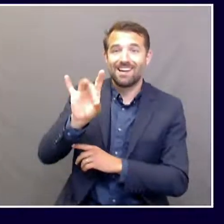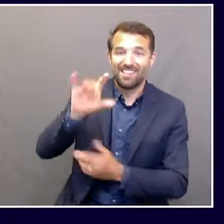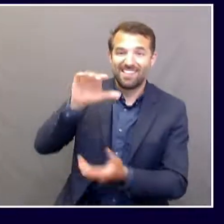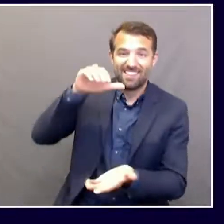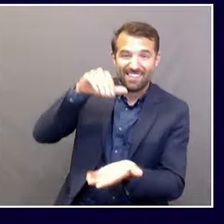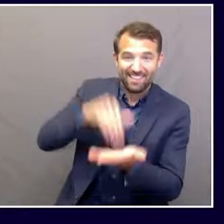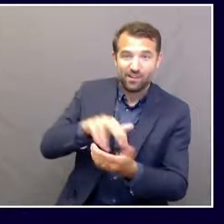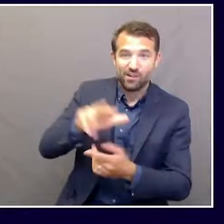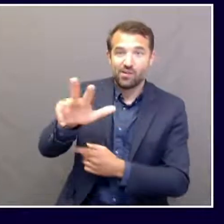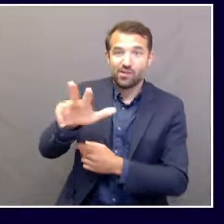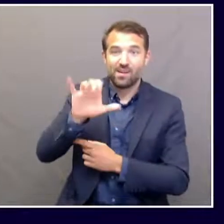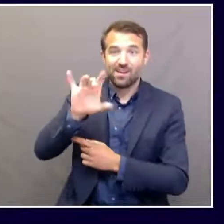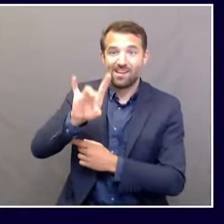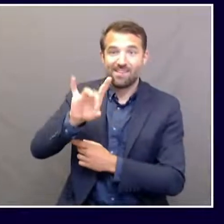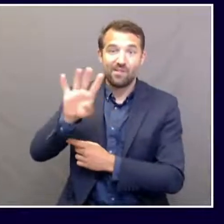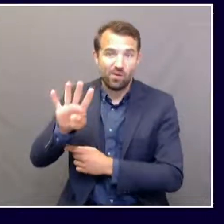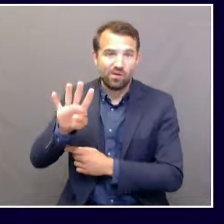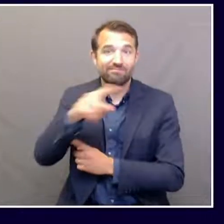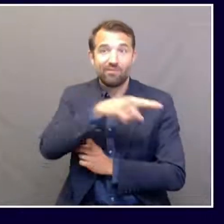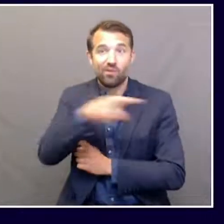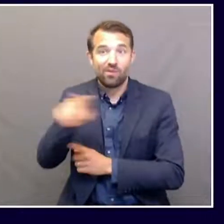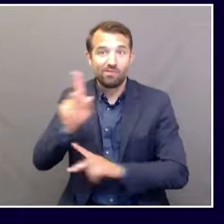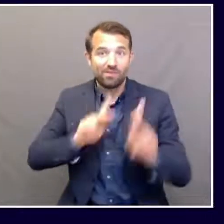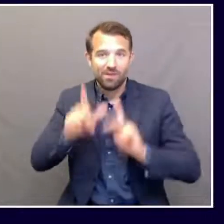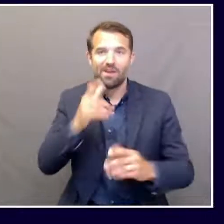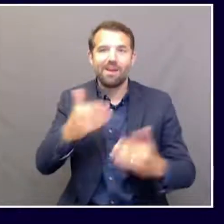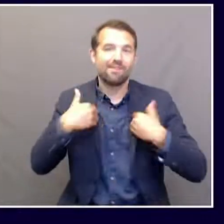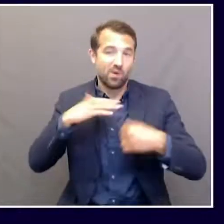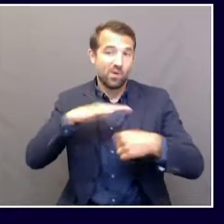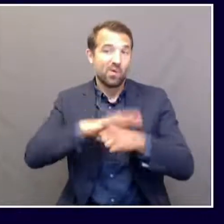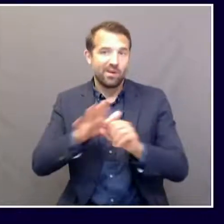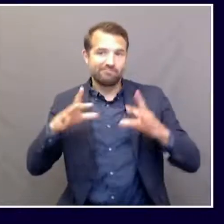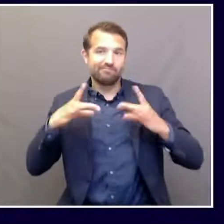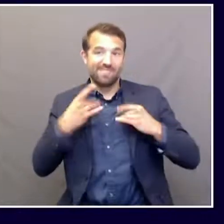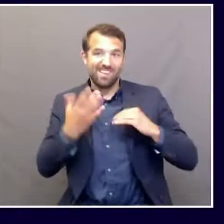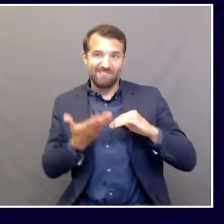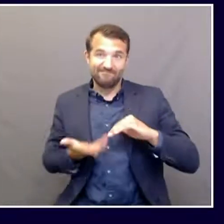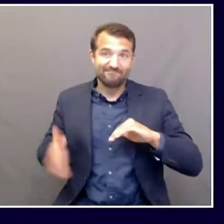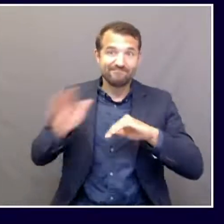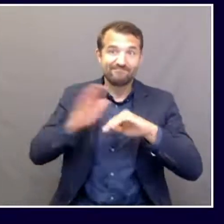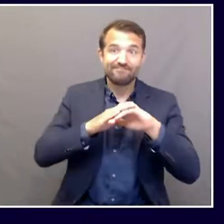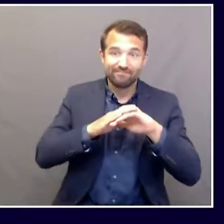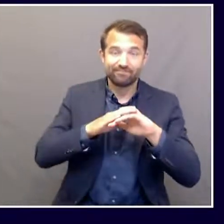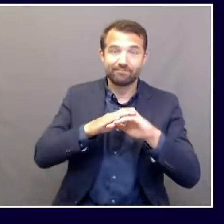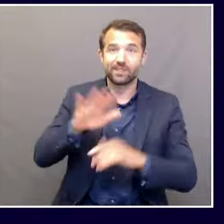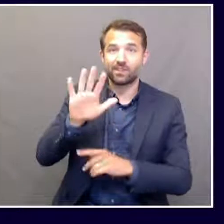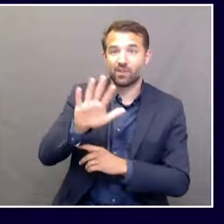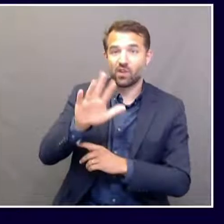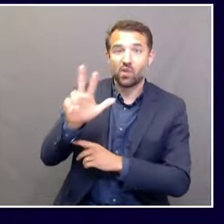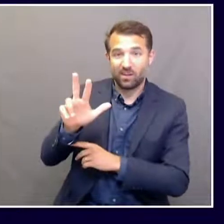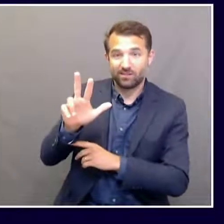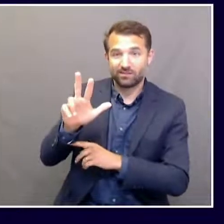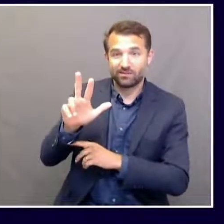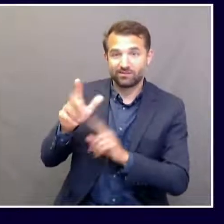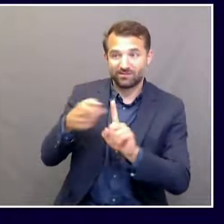68,384 cases of COVID-19. That represents an increase of 53 cases since yesterday.